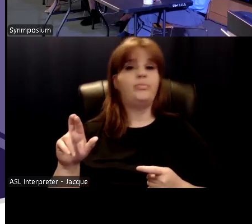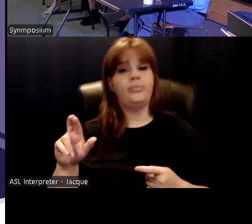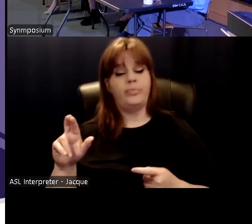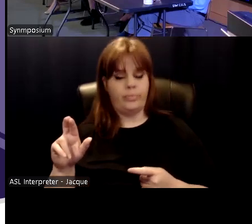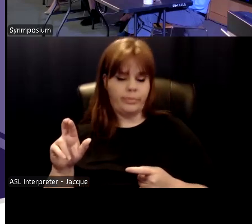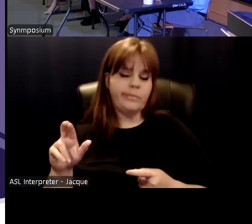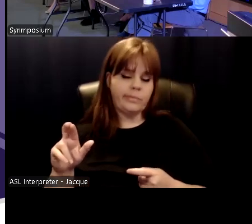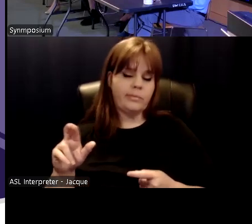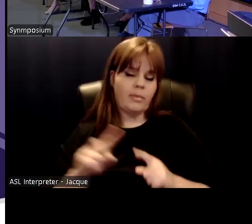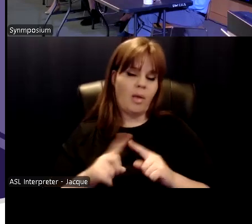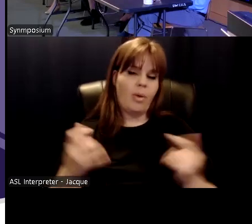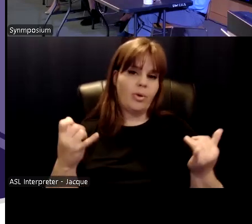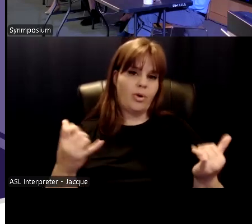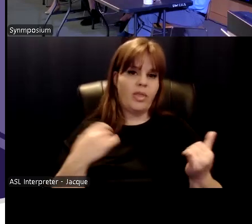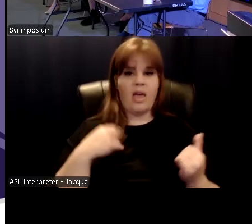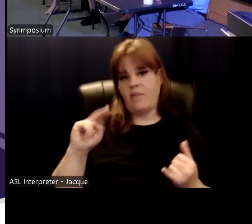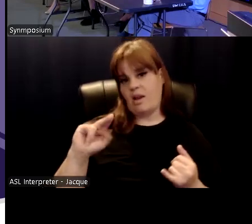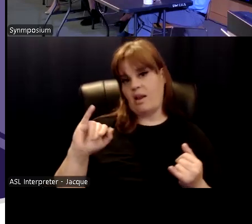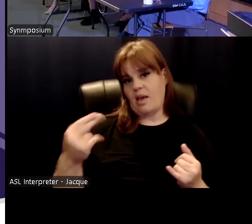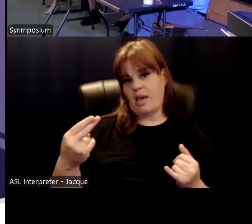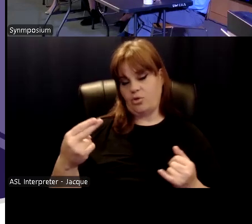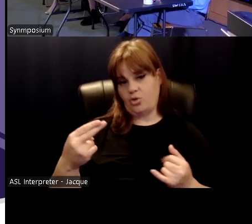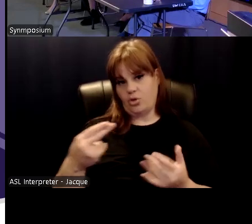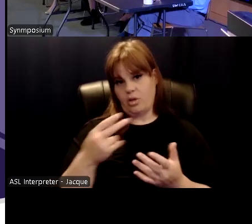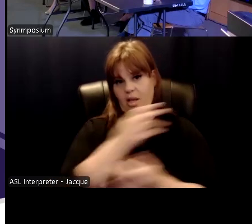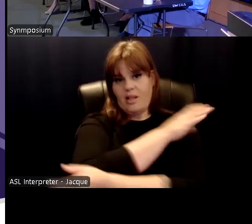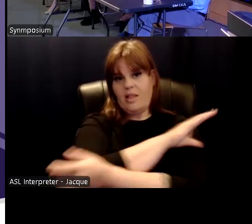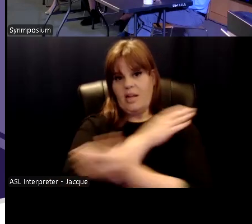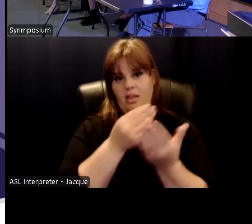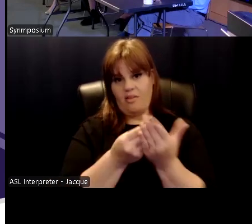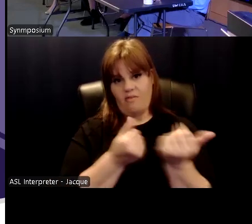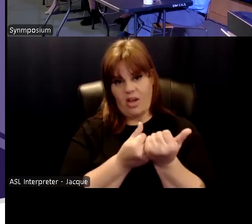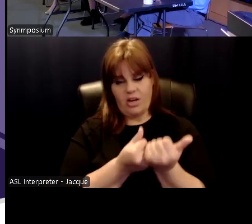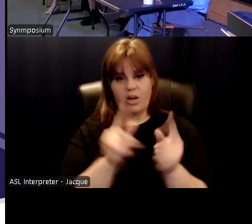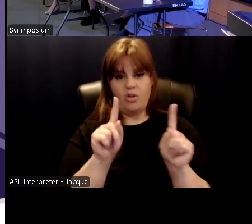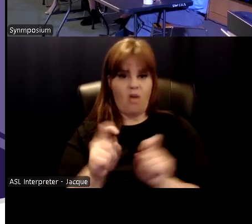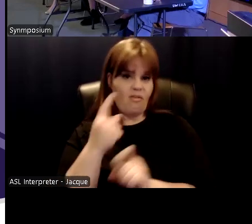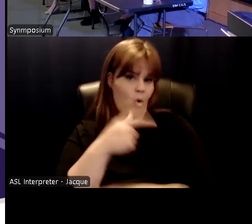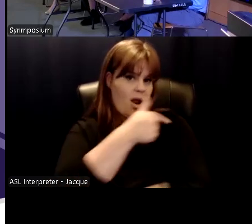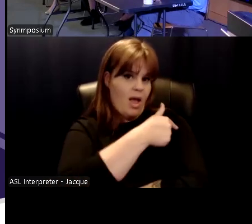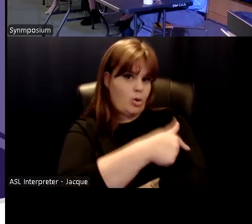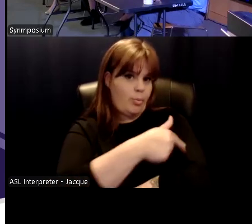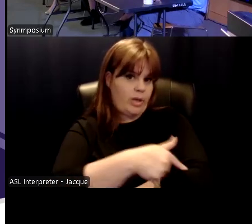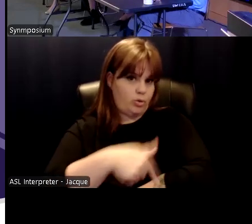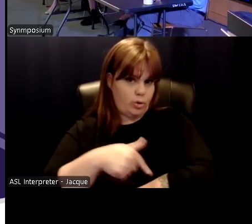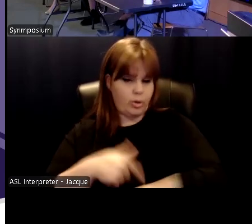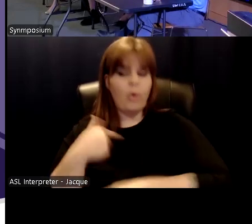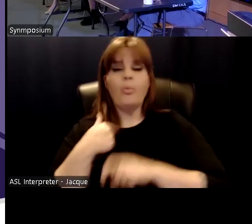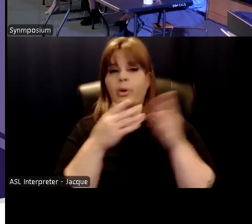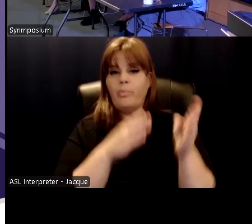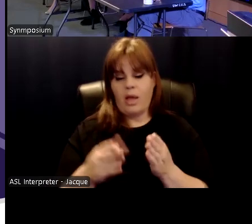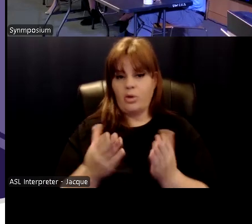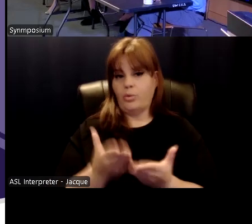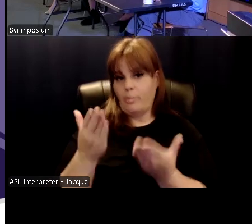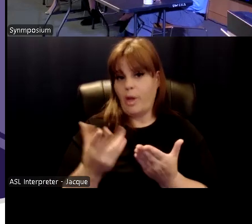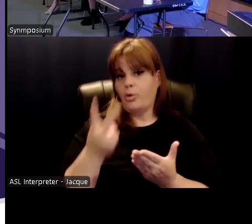currently have an NIH-funded clinical trial for acupuncture, and we plan to submit 2 more in the next